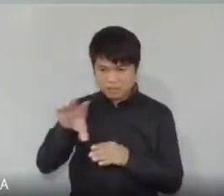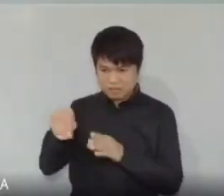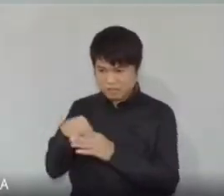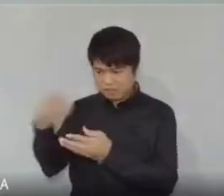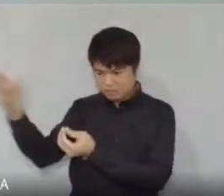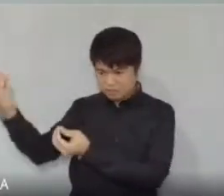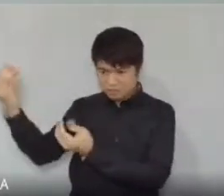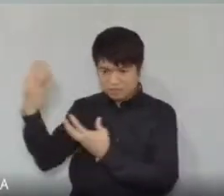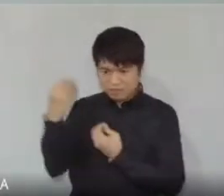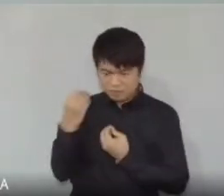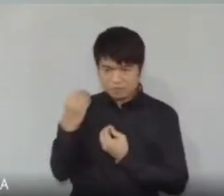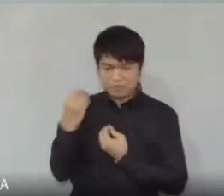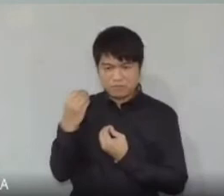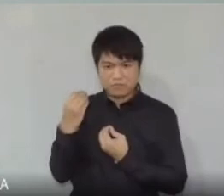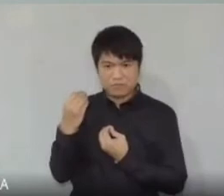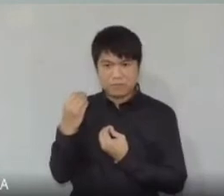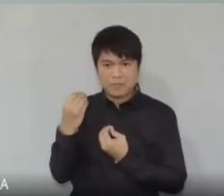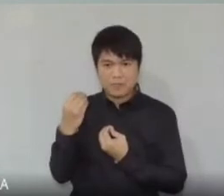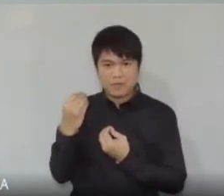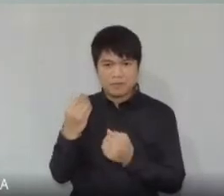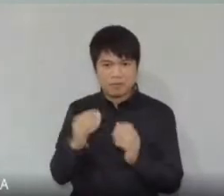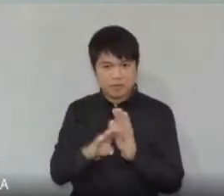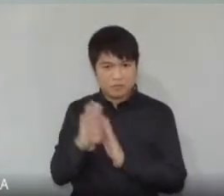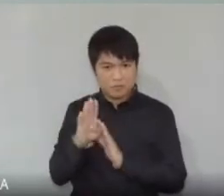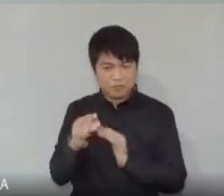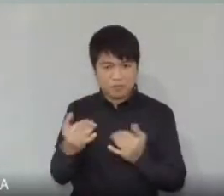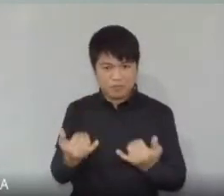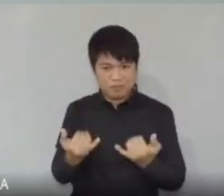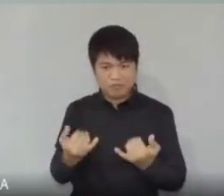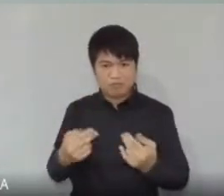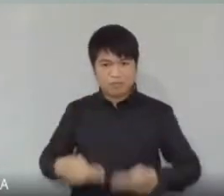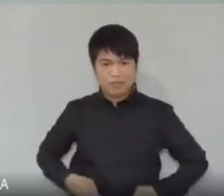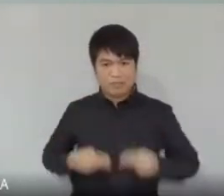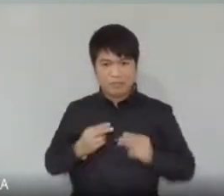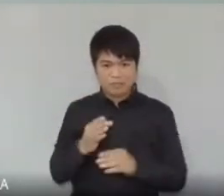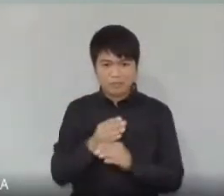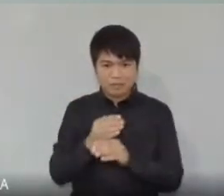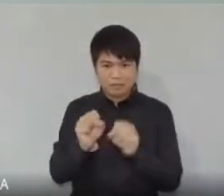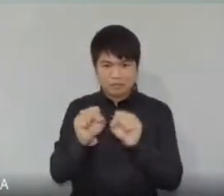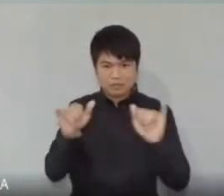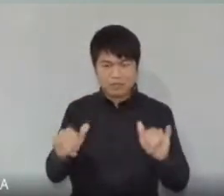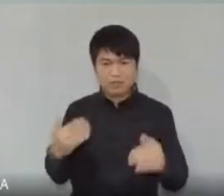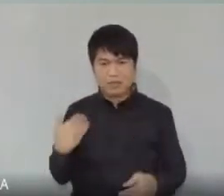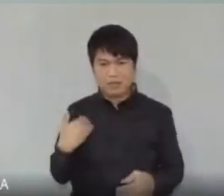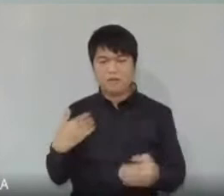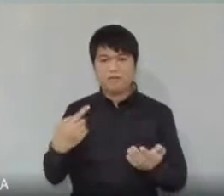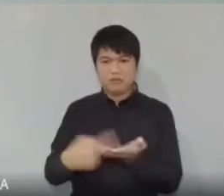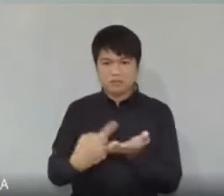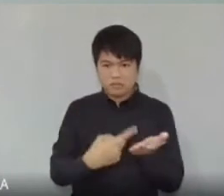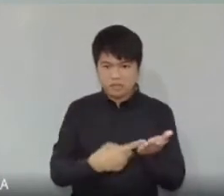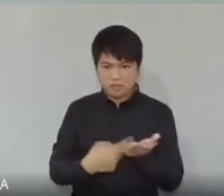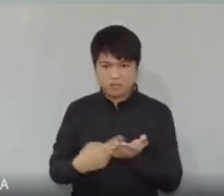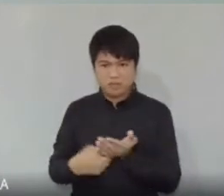the telehealth implementation roadmap and its regulation. Now, just to